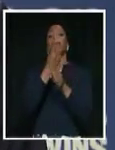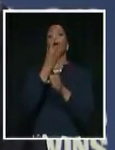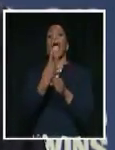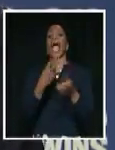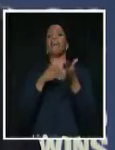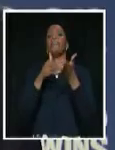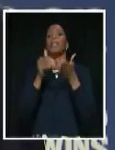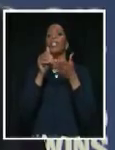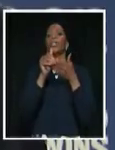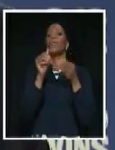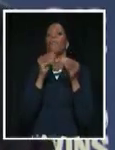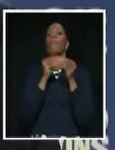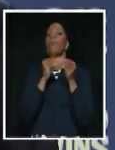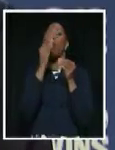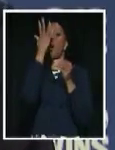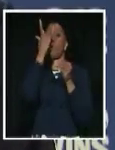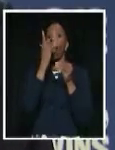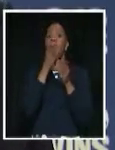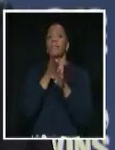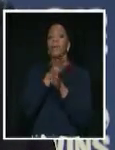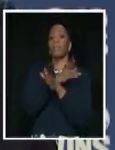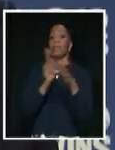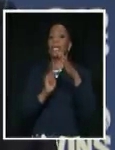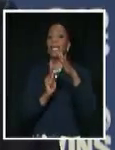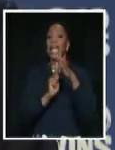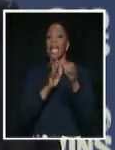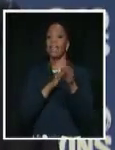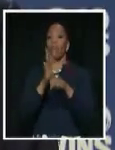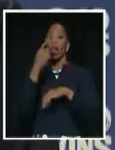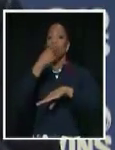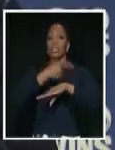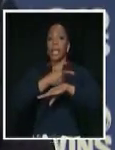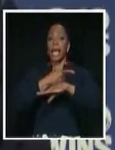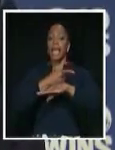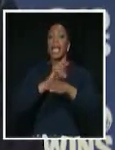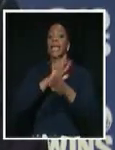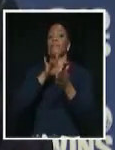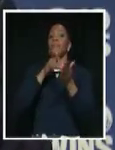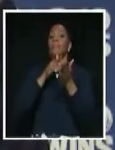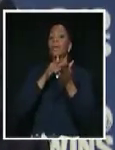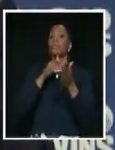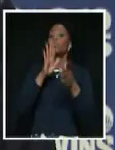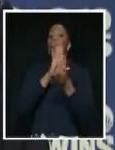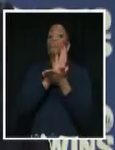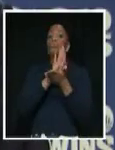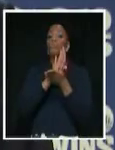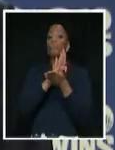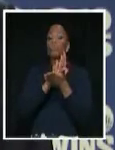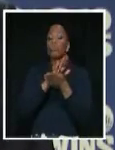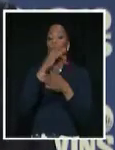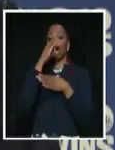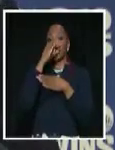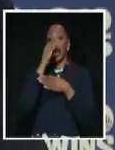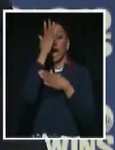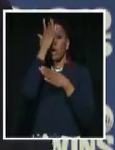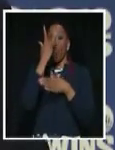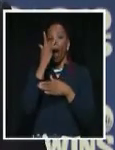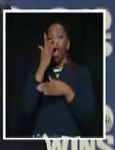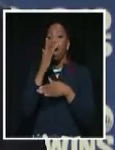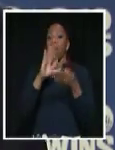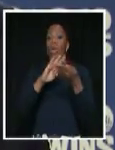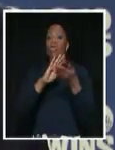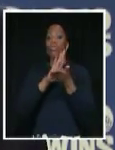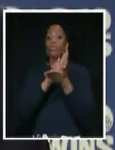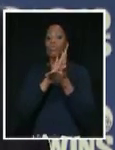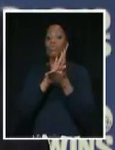full-day pre-K for every child in the city, so we can have after-school programs for every middle school child, so we can bring our school system up to date, so we can lighten the burden